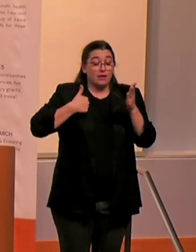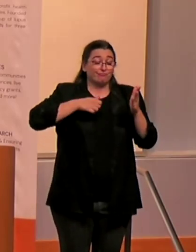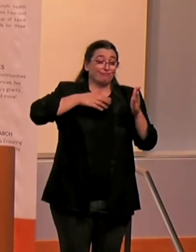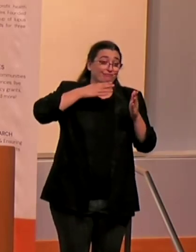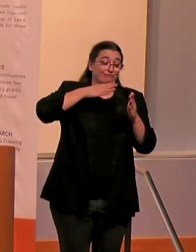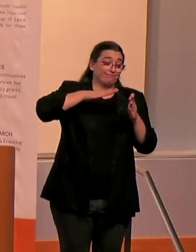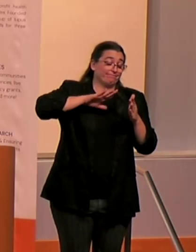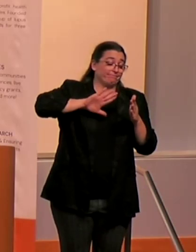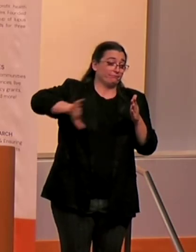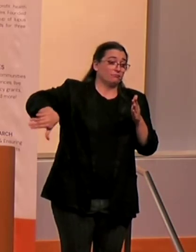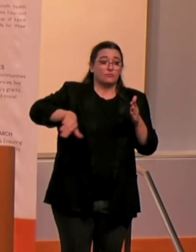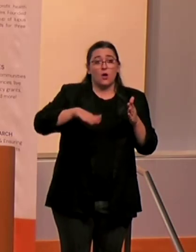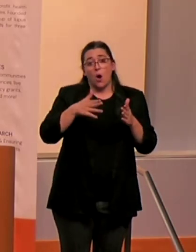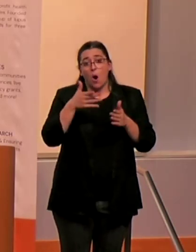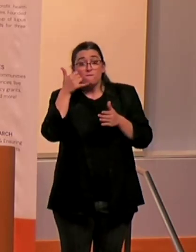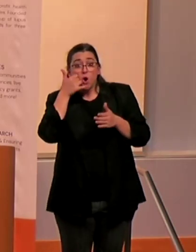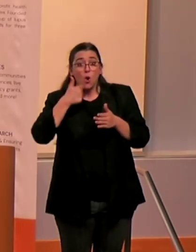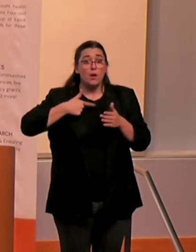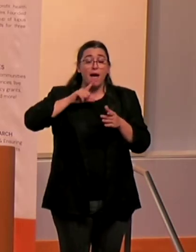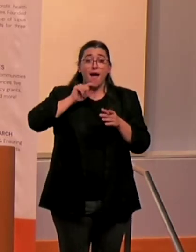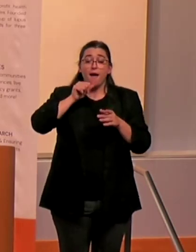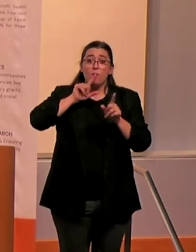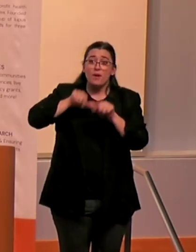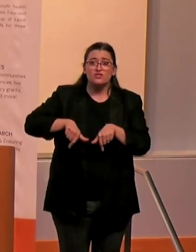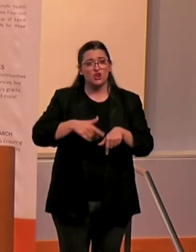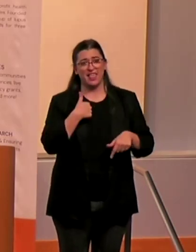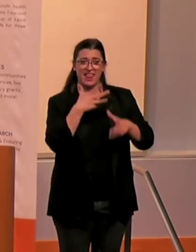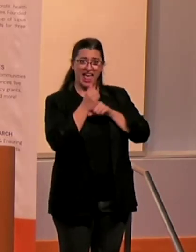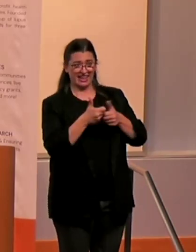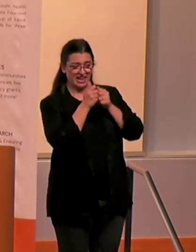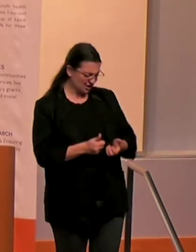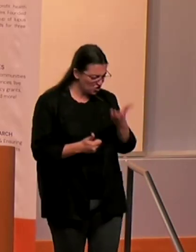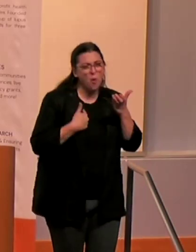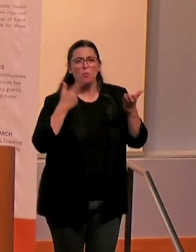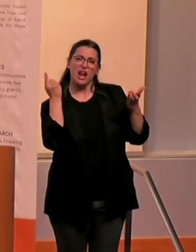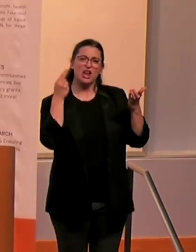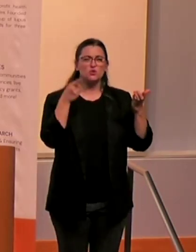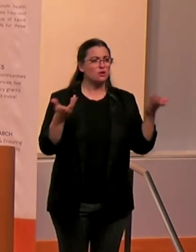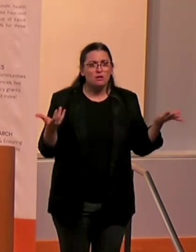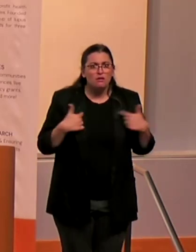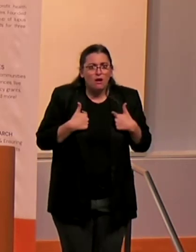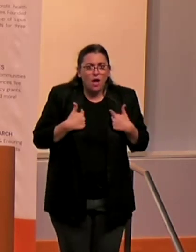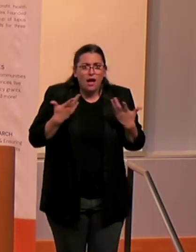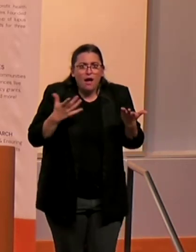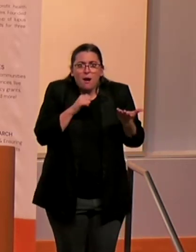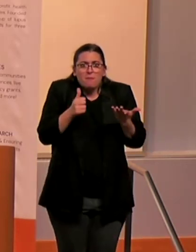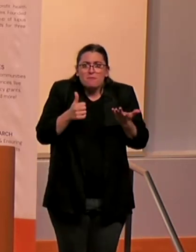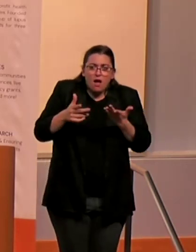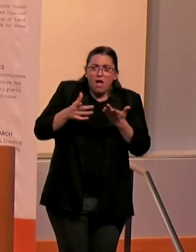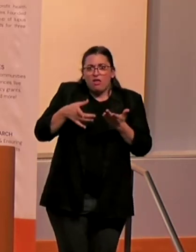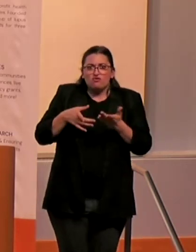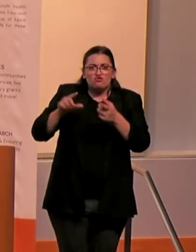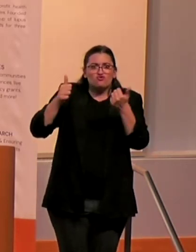texts. What did I do to you? I mean, it's not about you. And I'm trying not to absorb that because I've